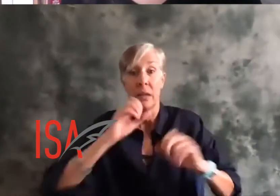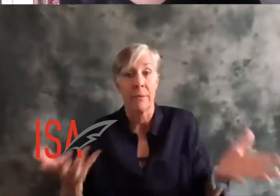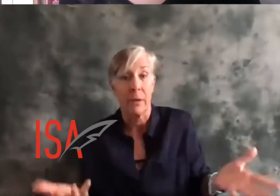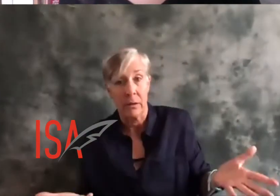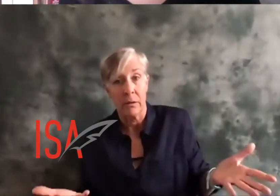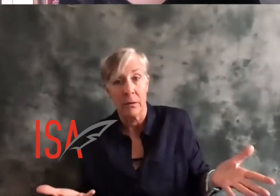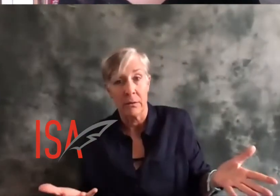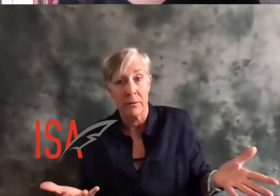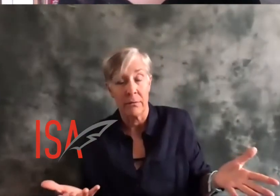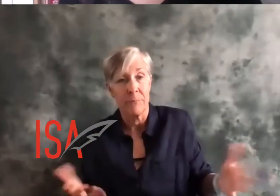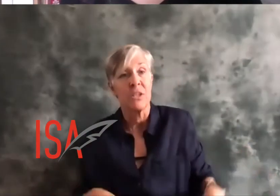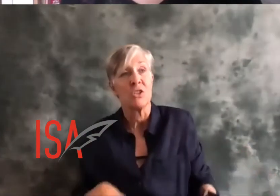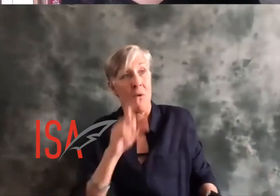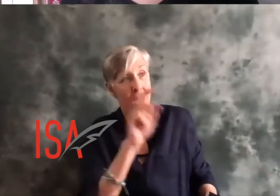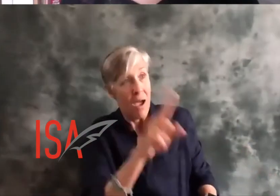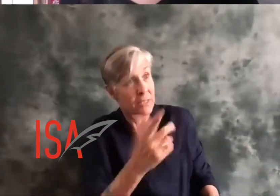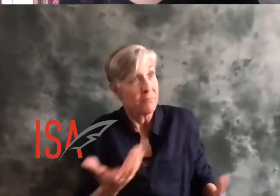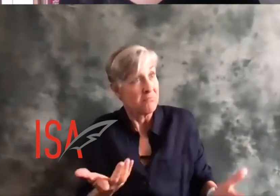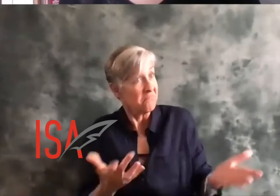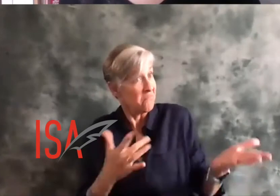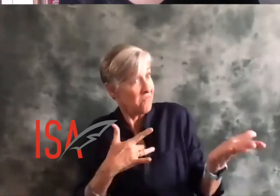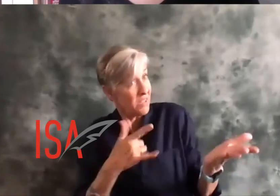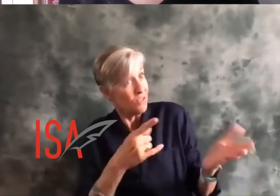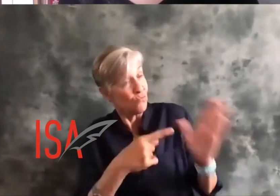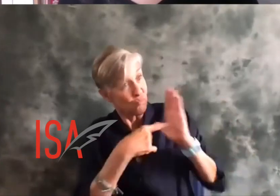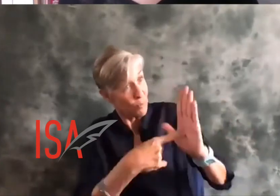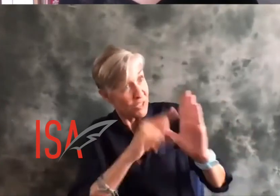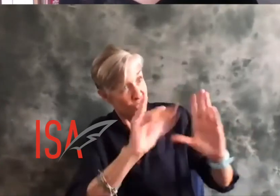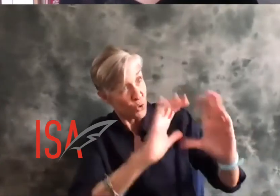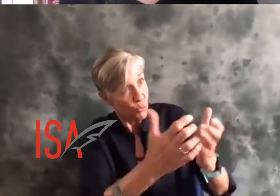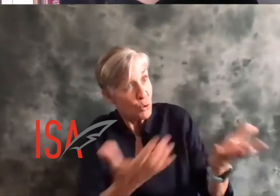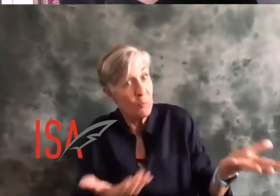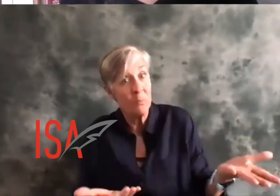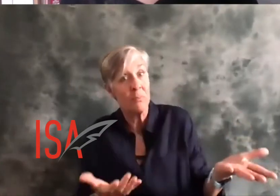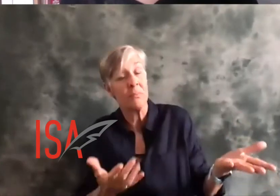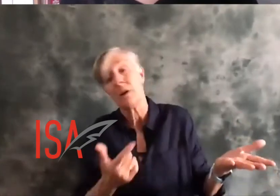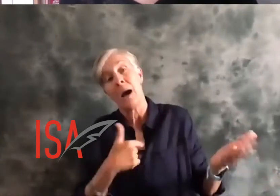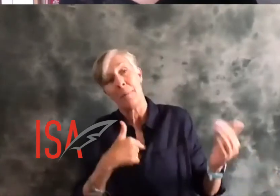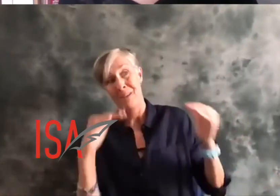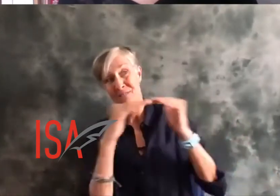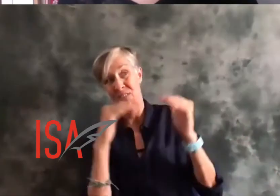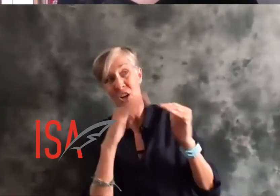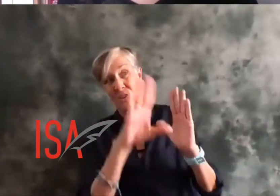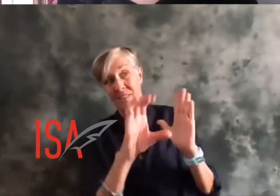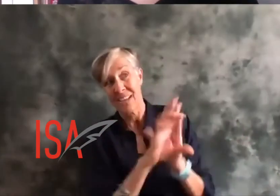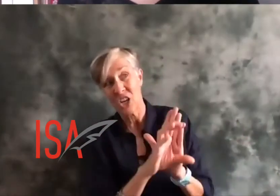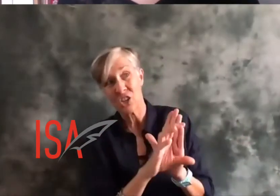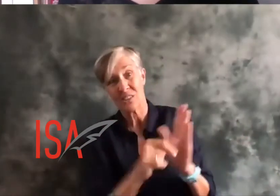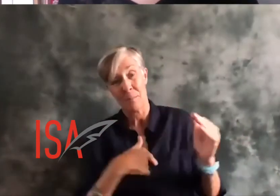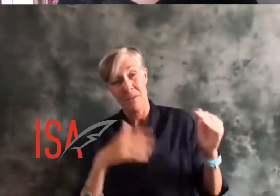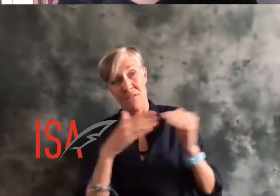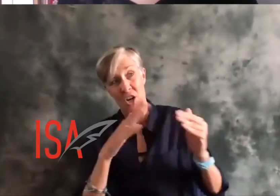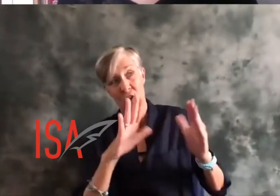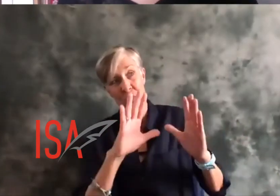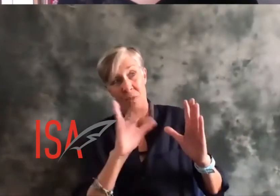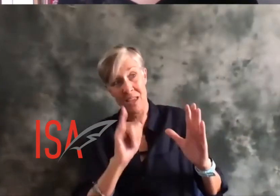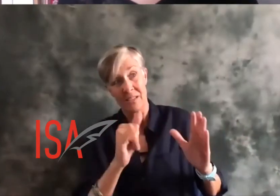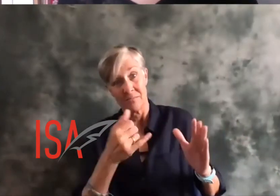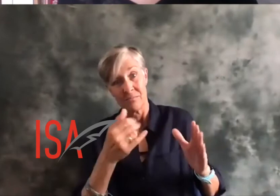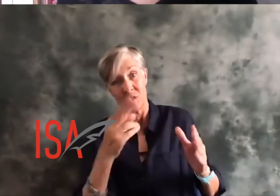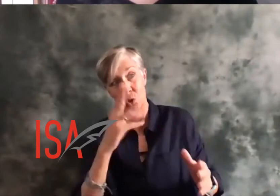that question. So does that, you know, does this feel representative? Am I doing justice to this character? Am I doing justice to this human